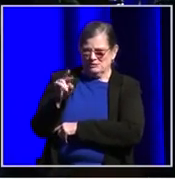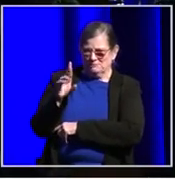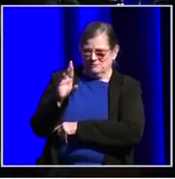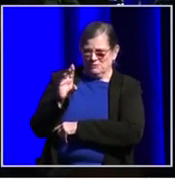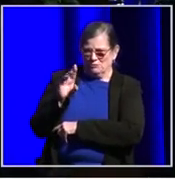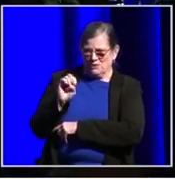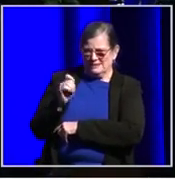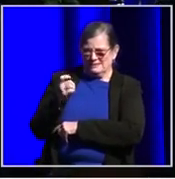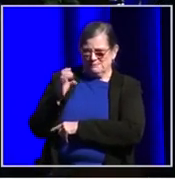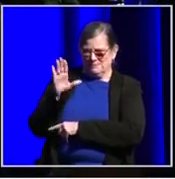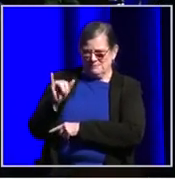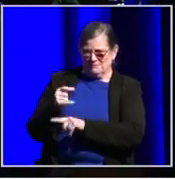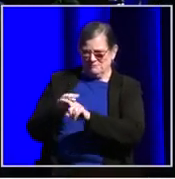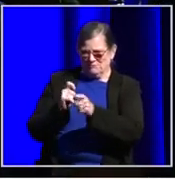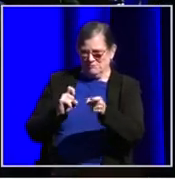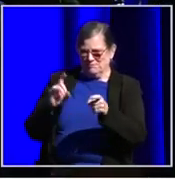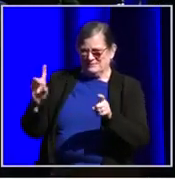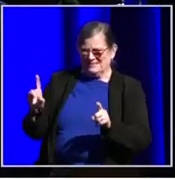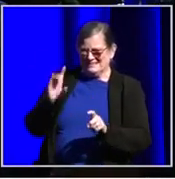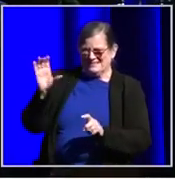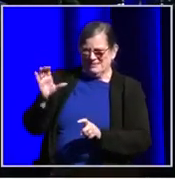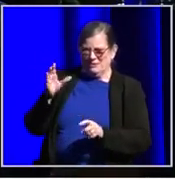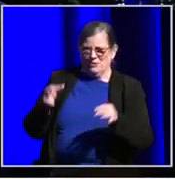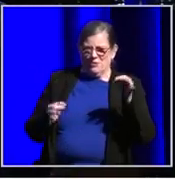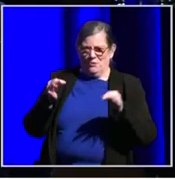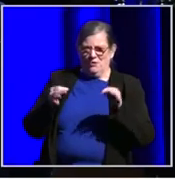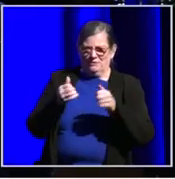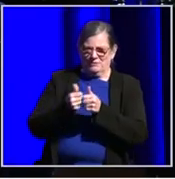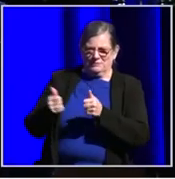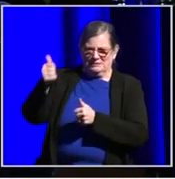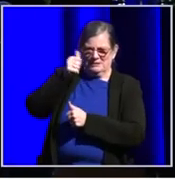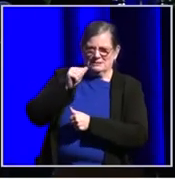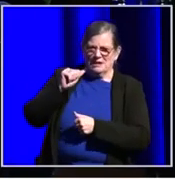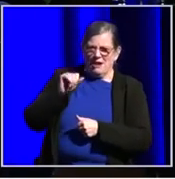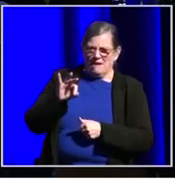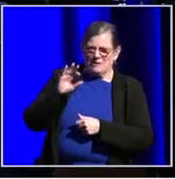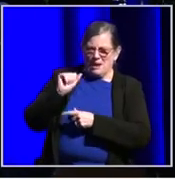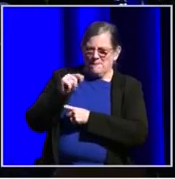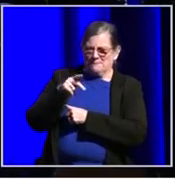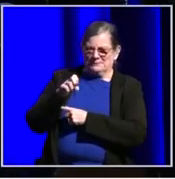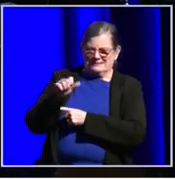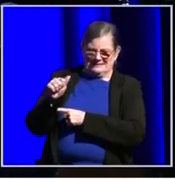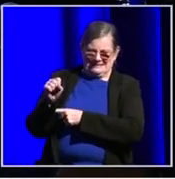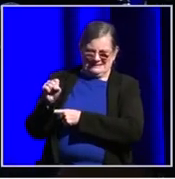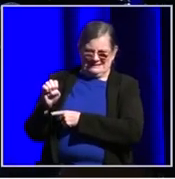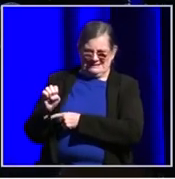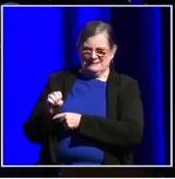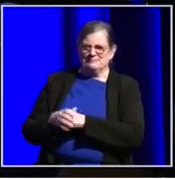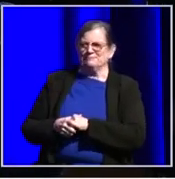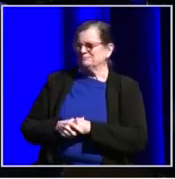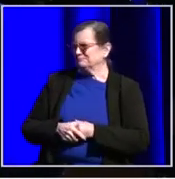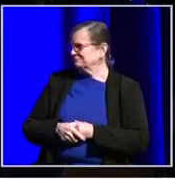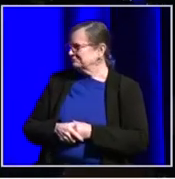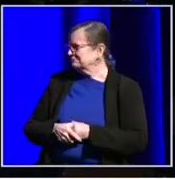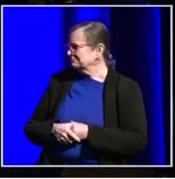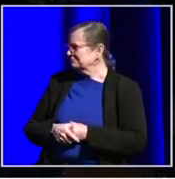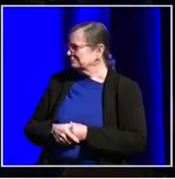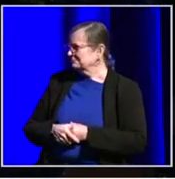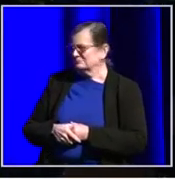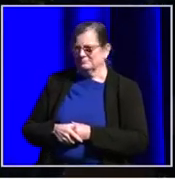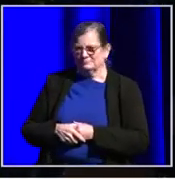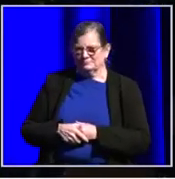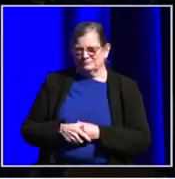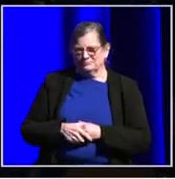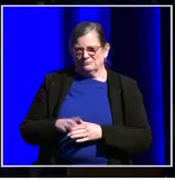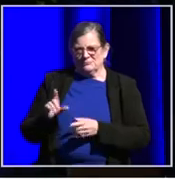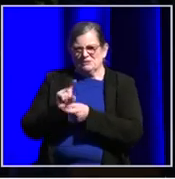of Appeals. That's yours. This is mine. Congratulations, Madam Mayor. I was trying to steal her speech.